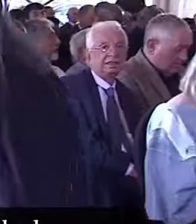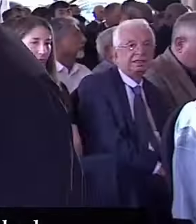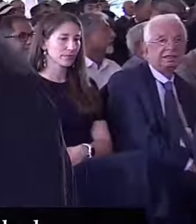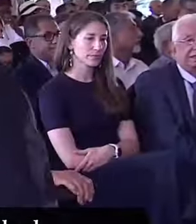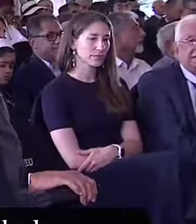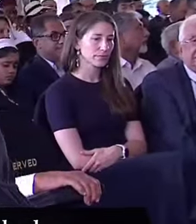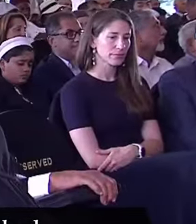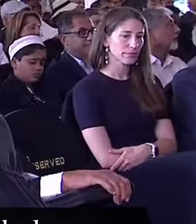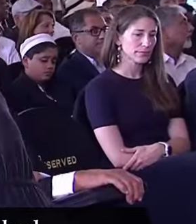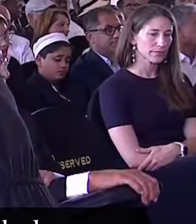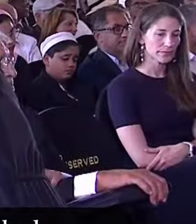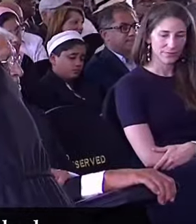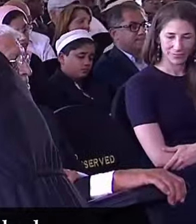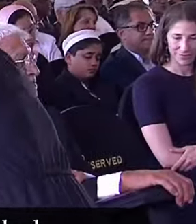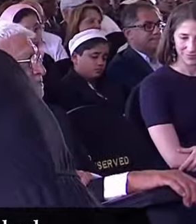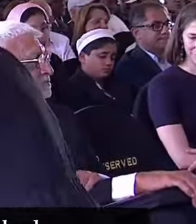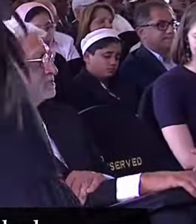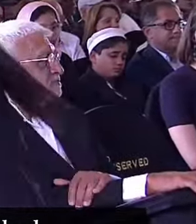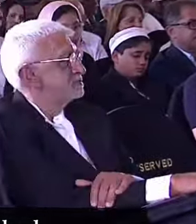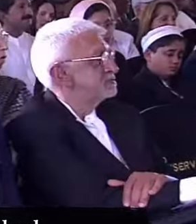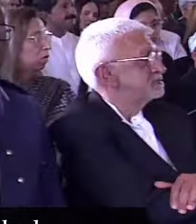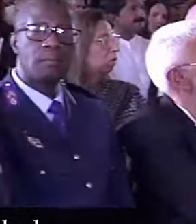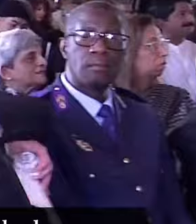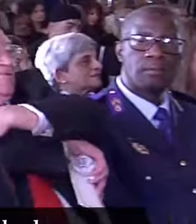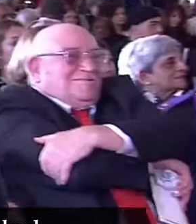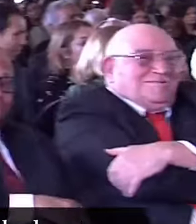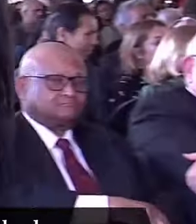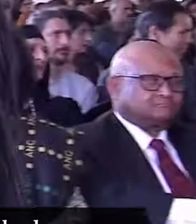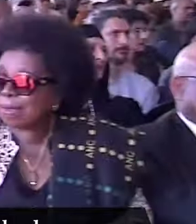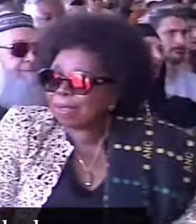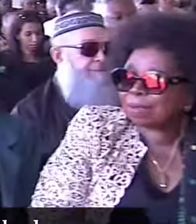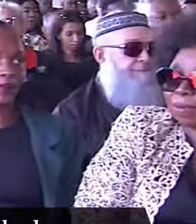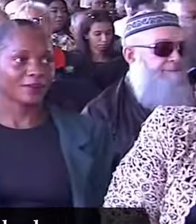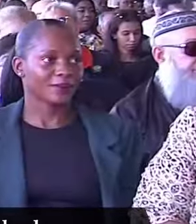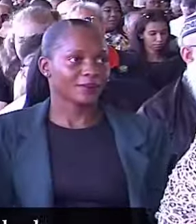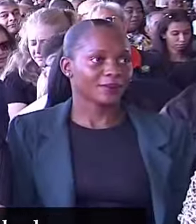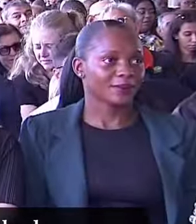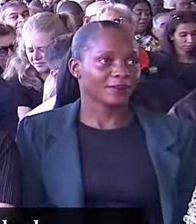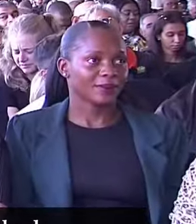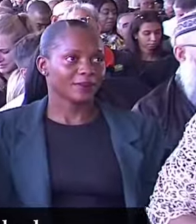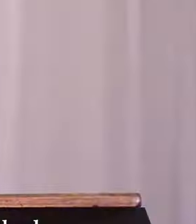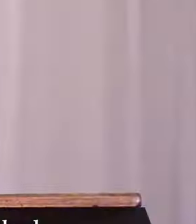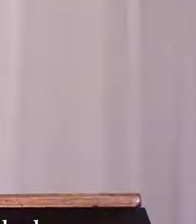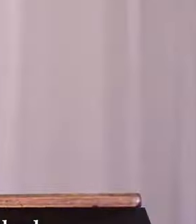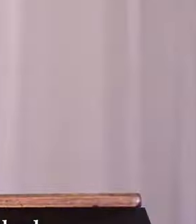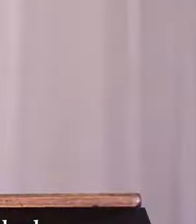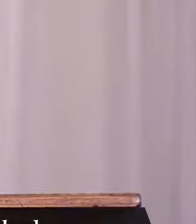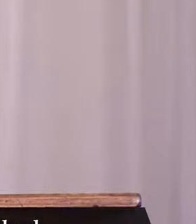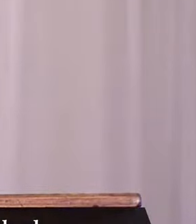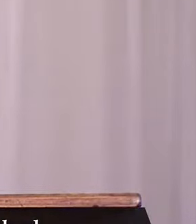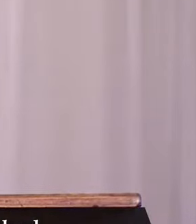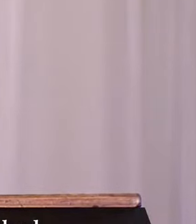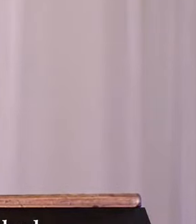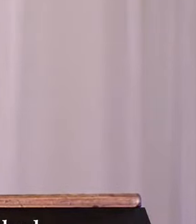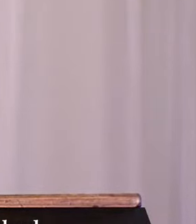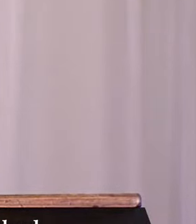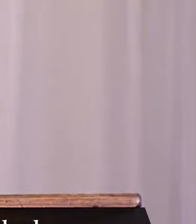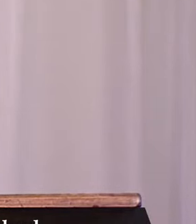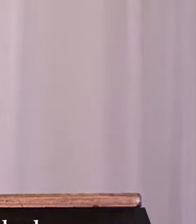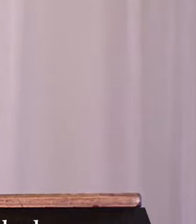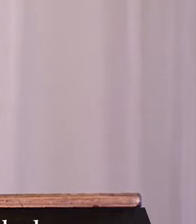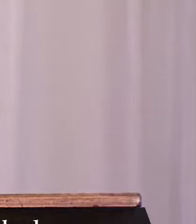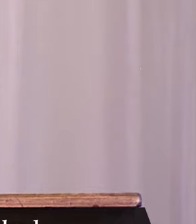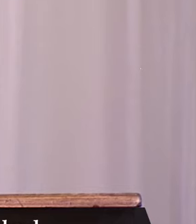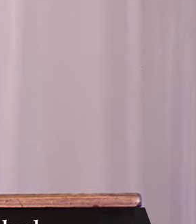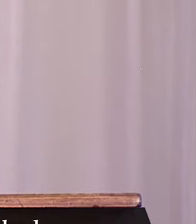Thank you very much. We now proceed on to the reading of the obituary